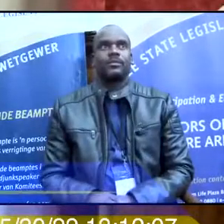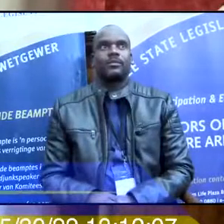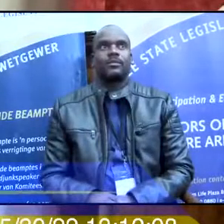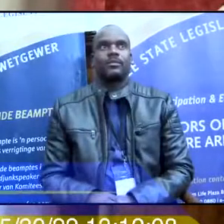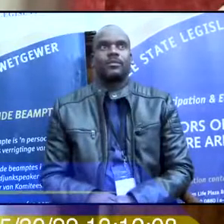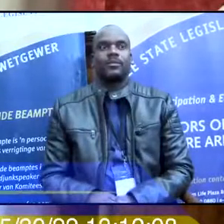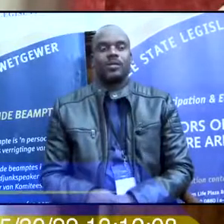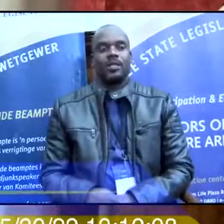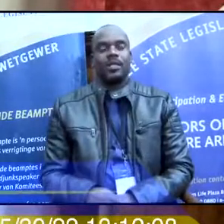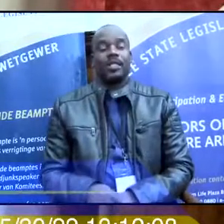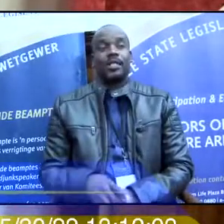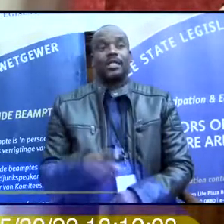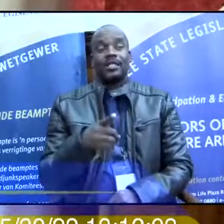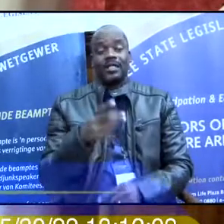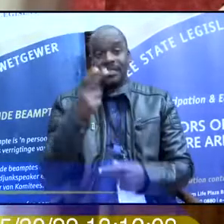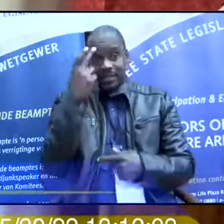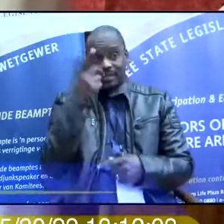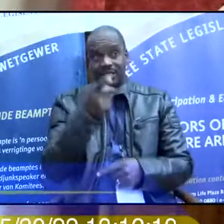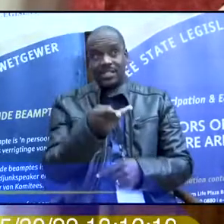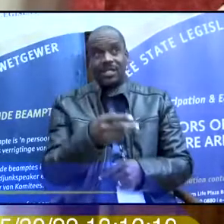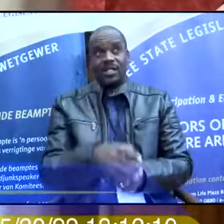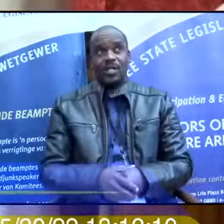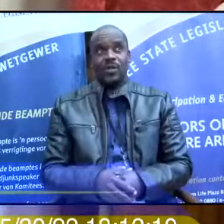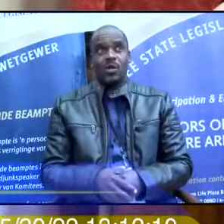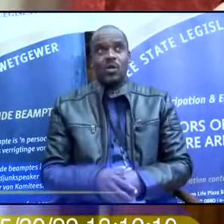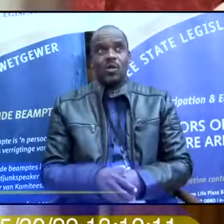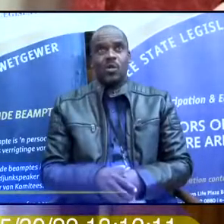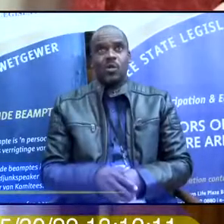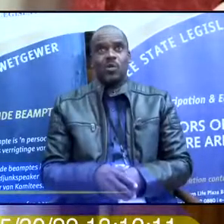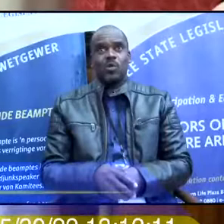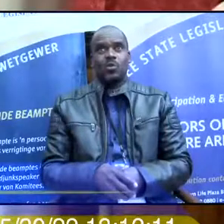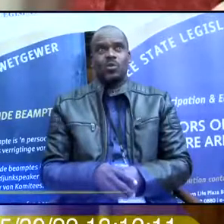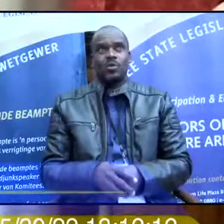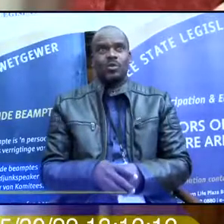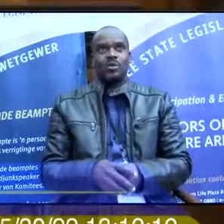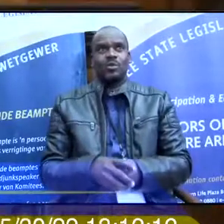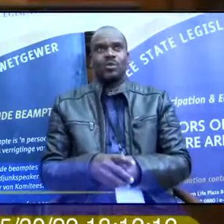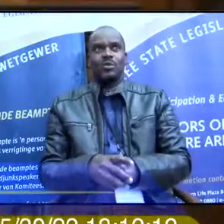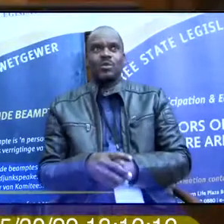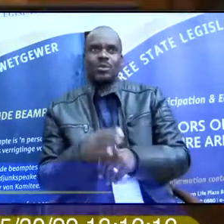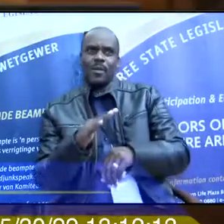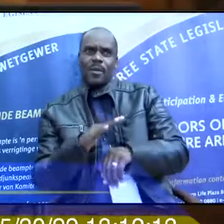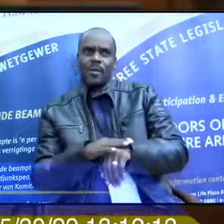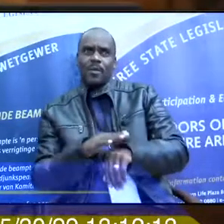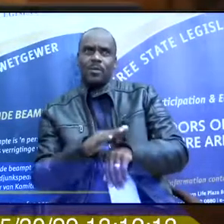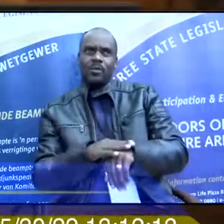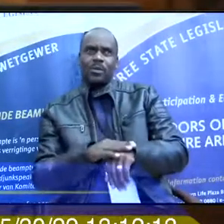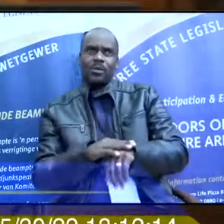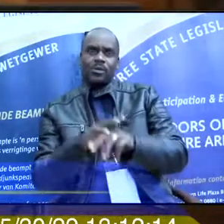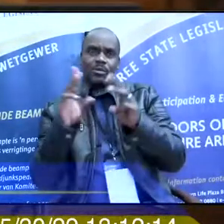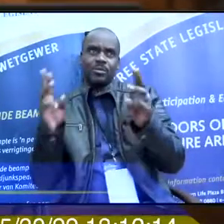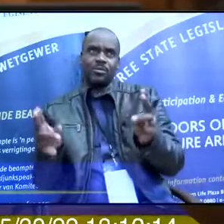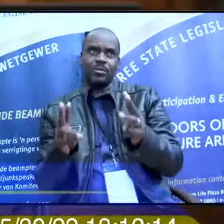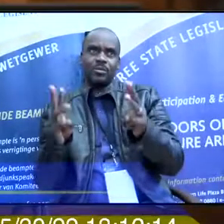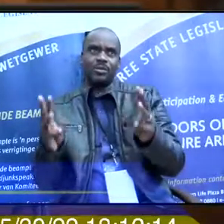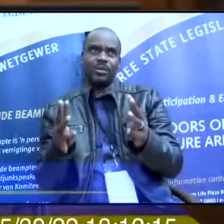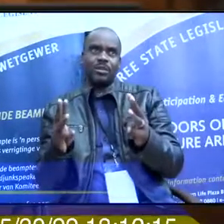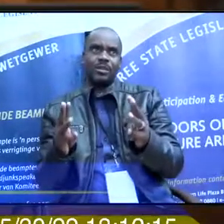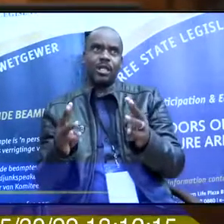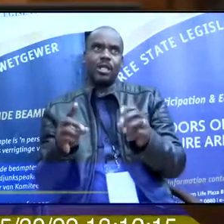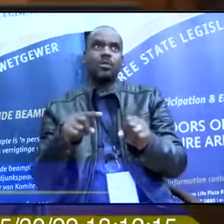these diseases disseminate the population they hinder economy and social development of the country